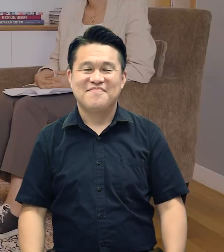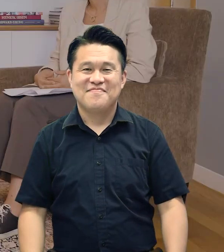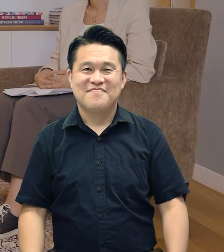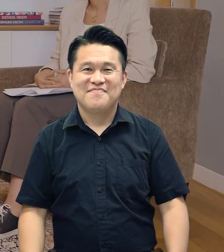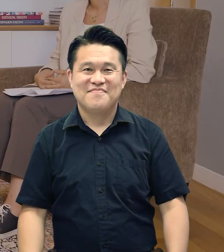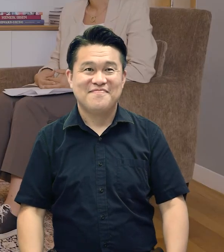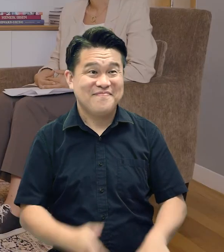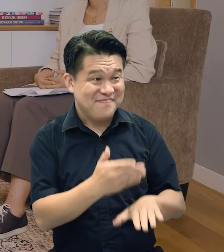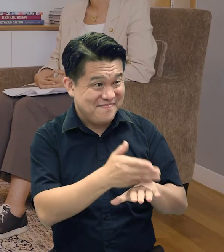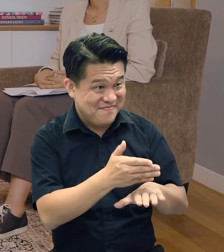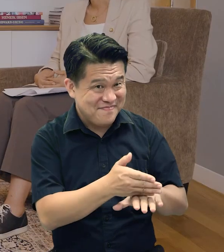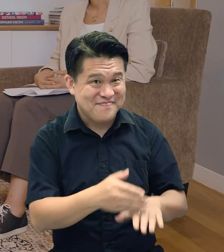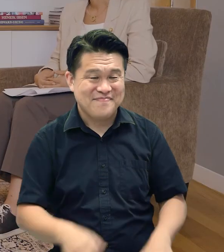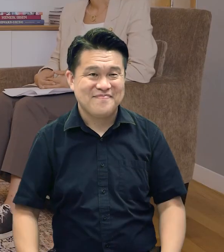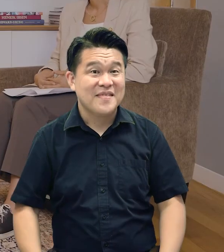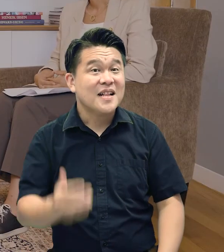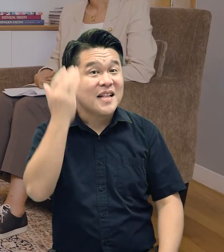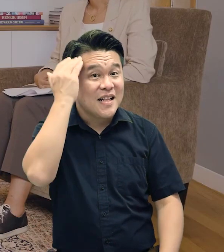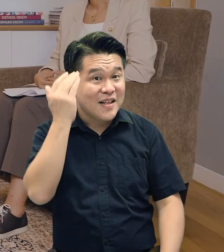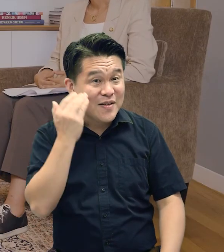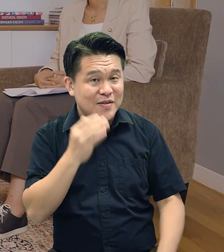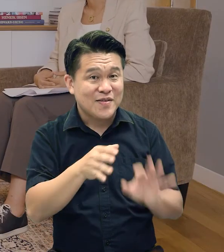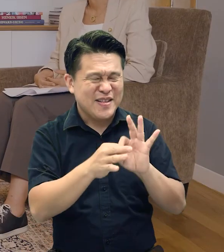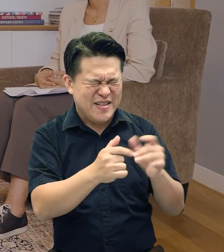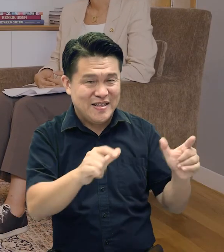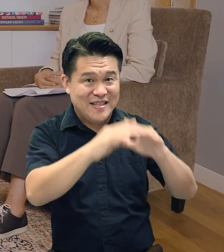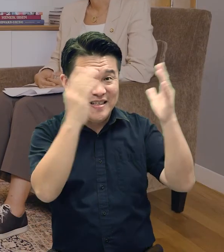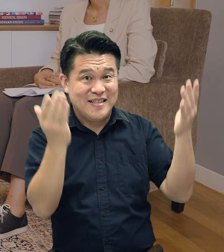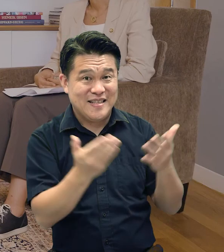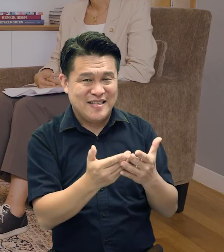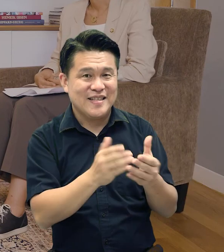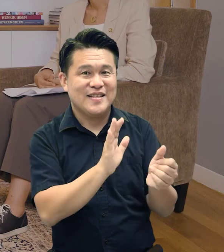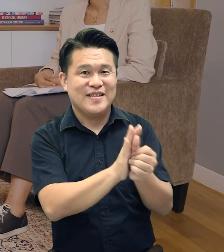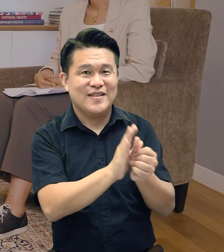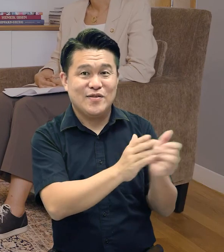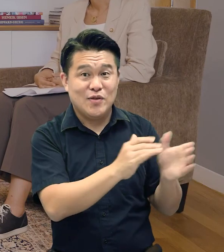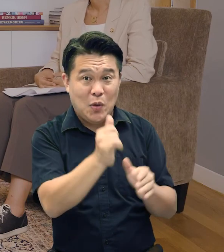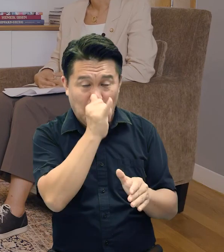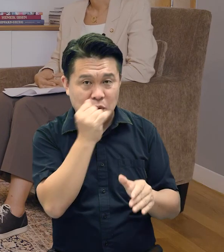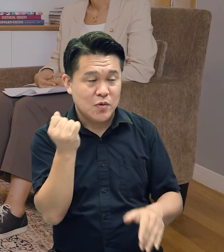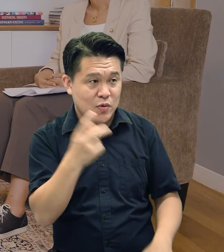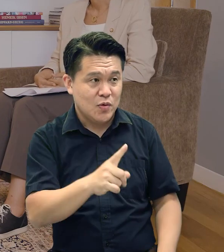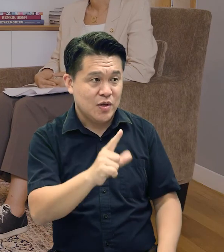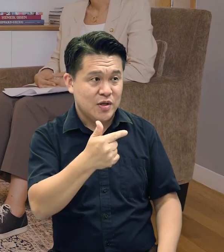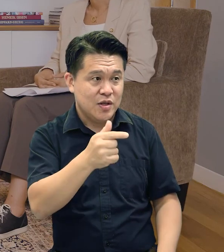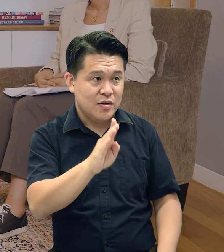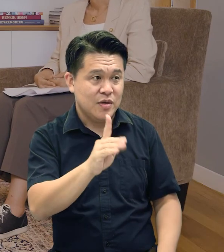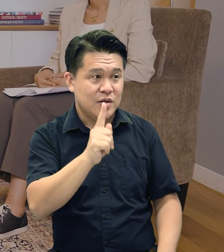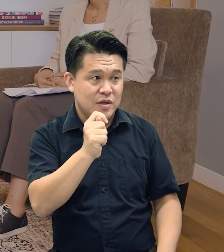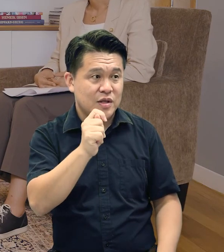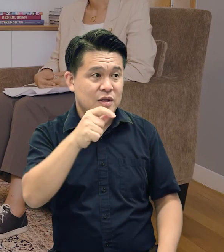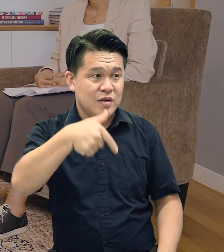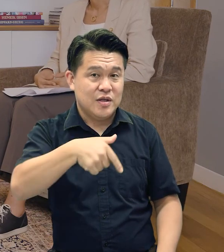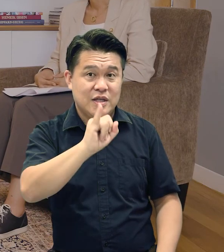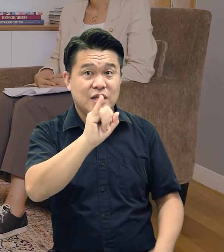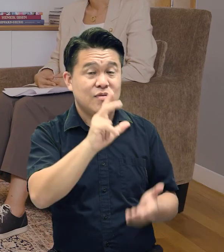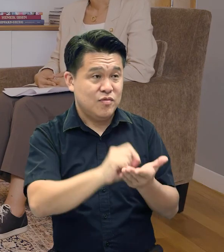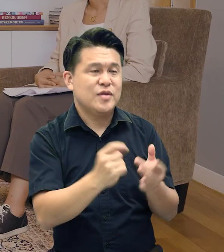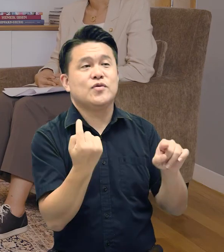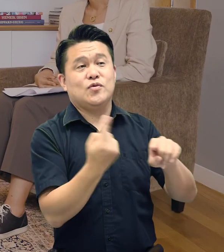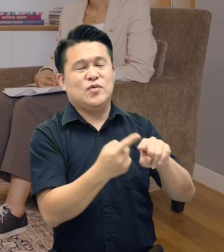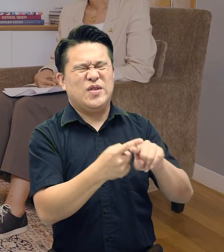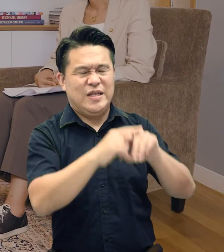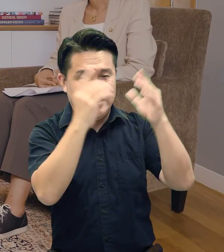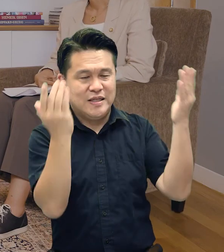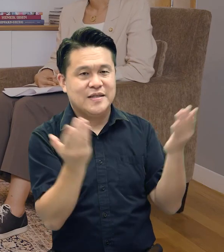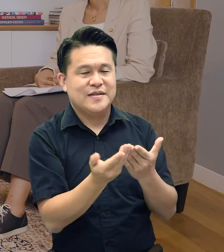think. Thank you very much, and we stand ready, as always, to cooperate with you. With the Republic of Korea on all issues, and this is, of